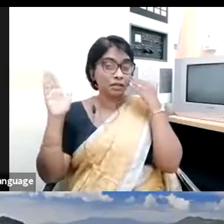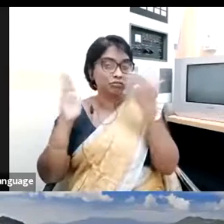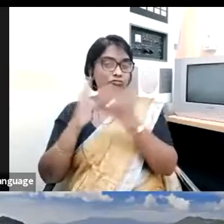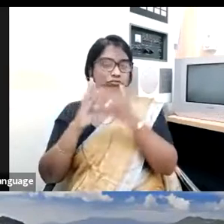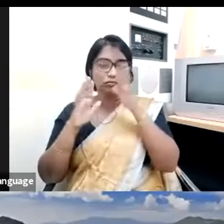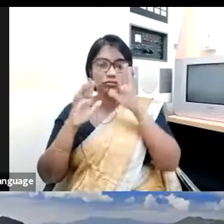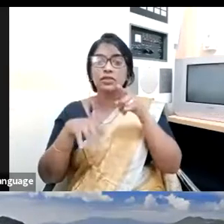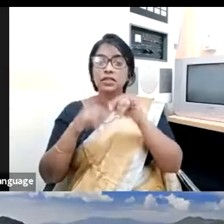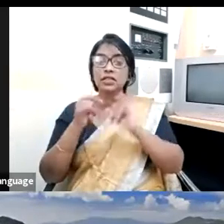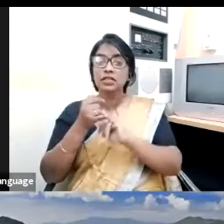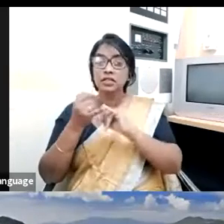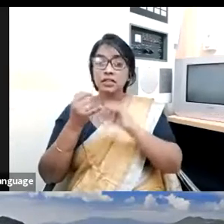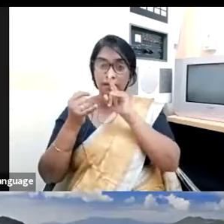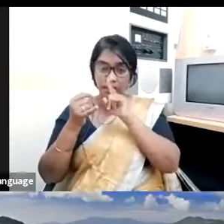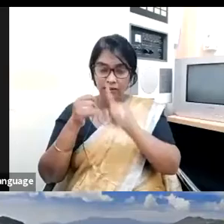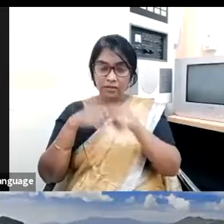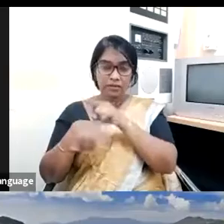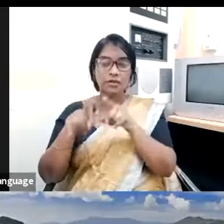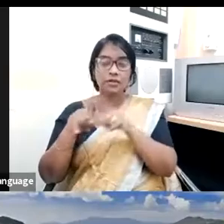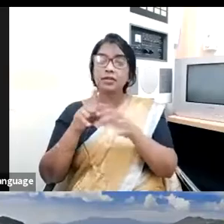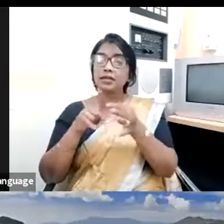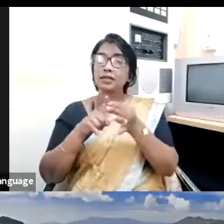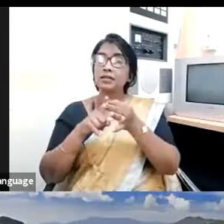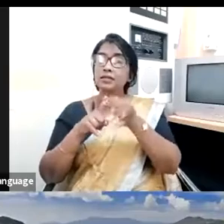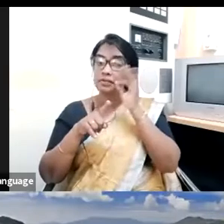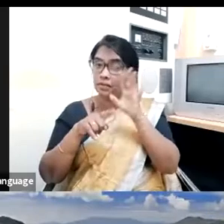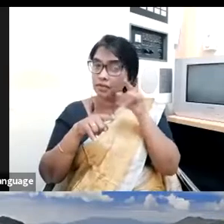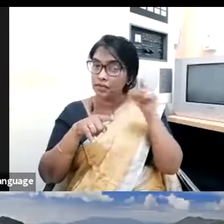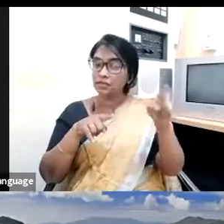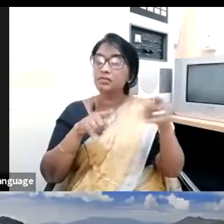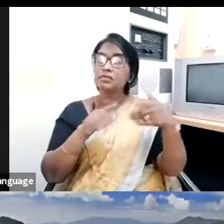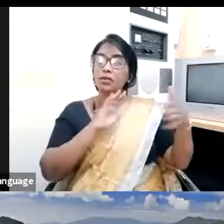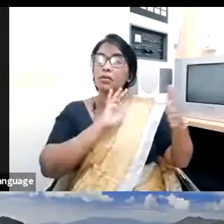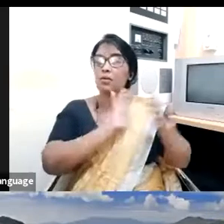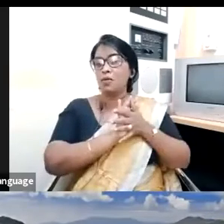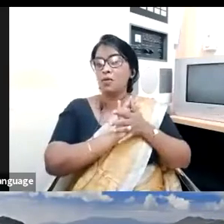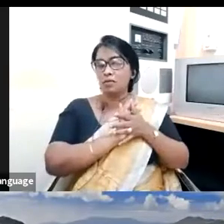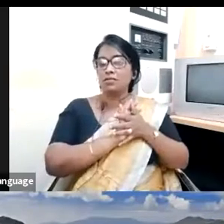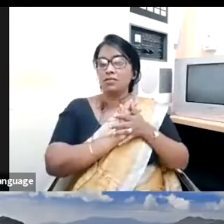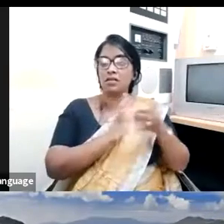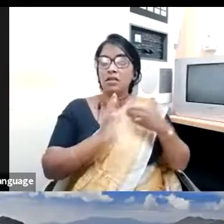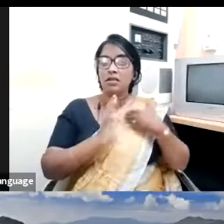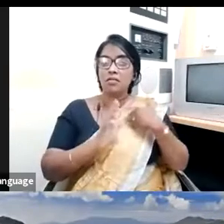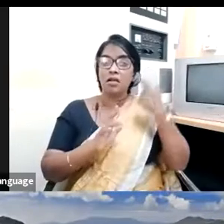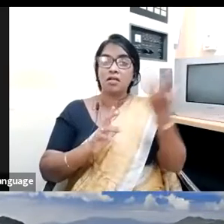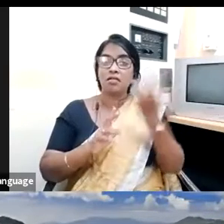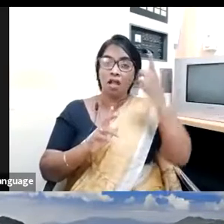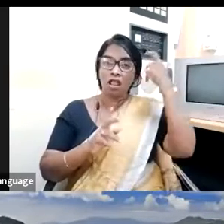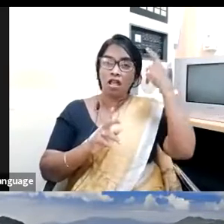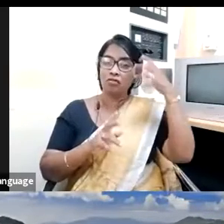president is on our side, no more coal. Then we as companies must